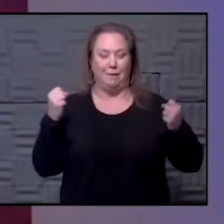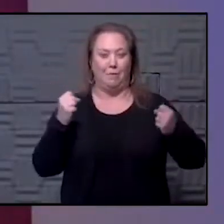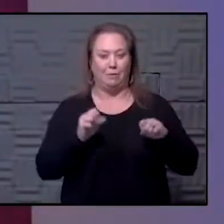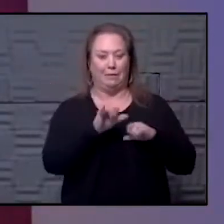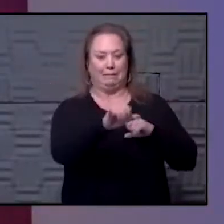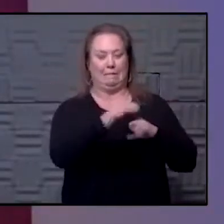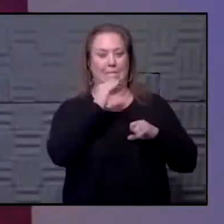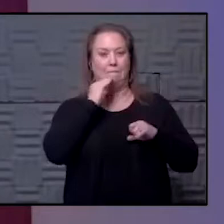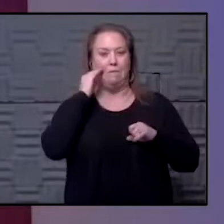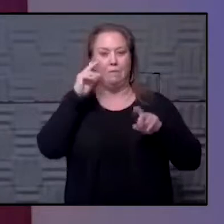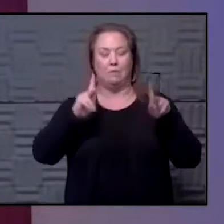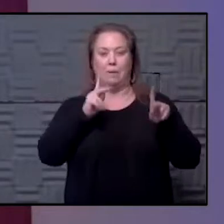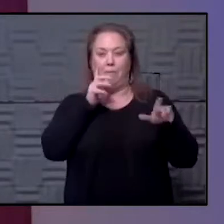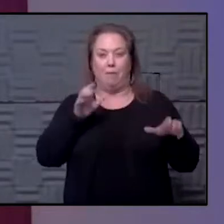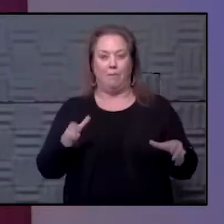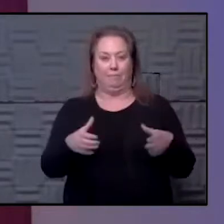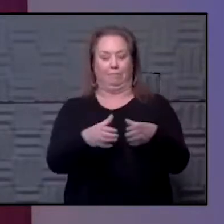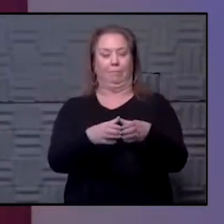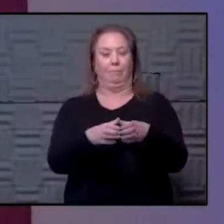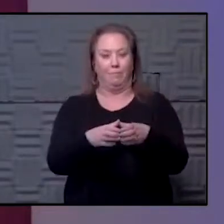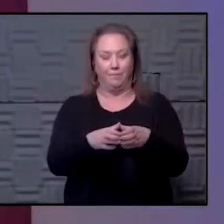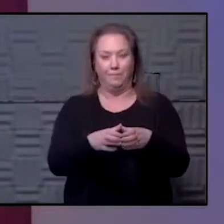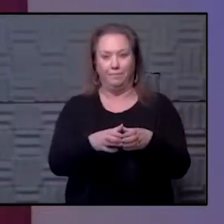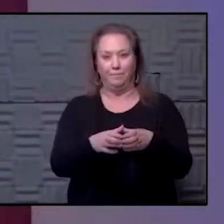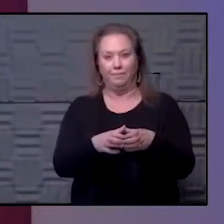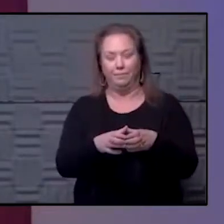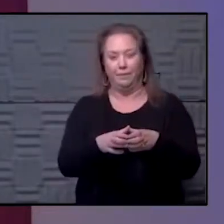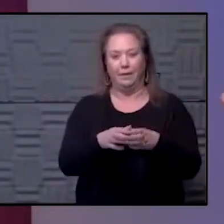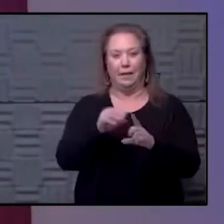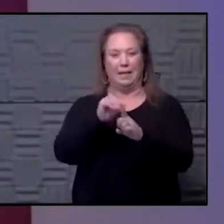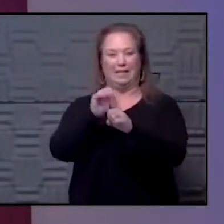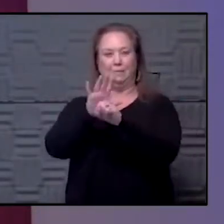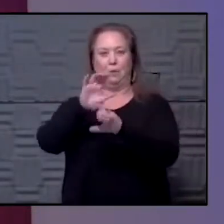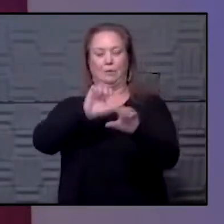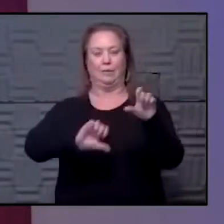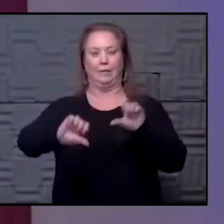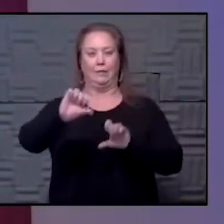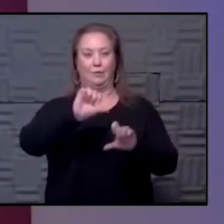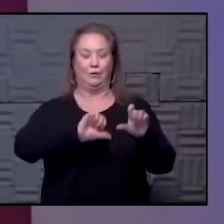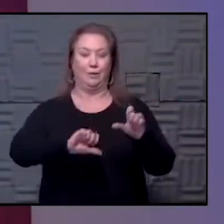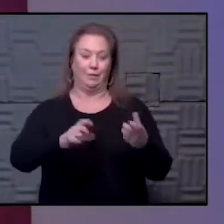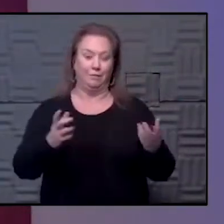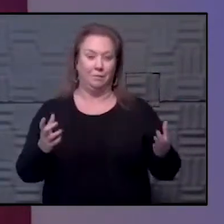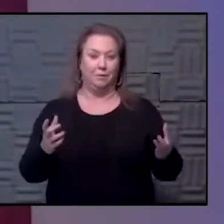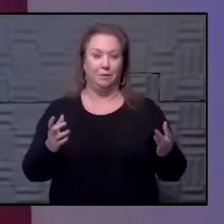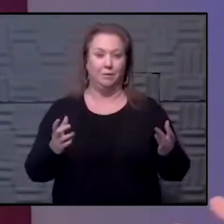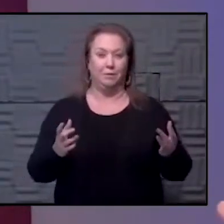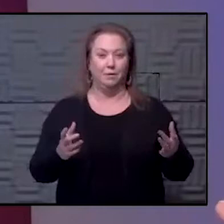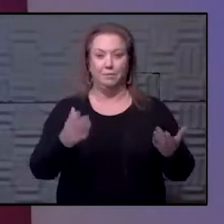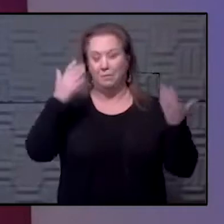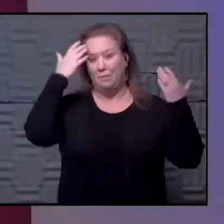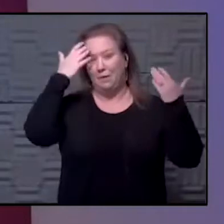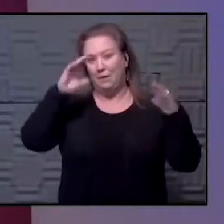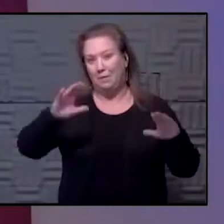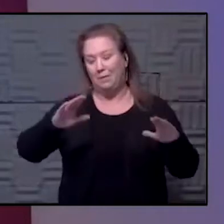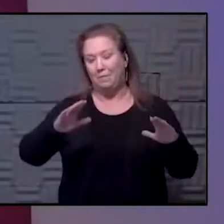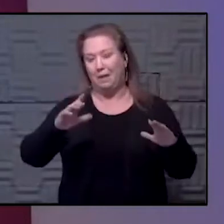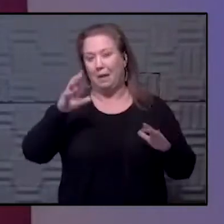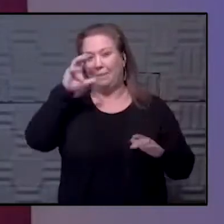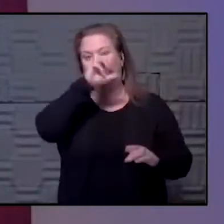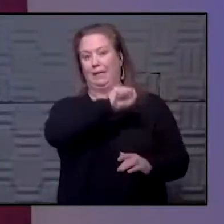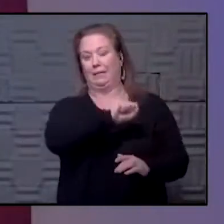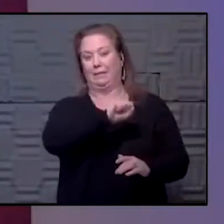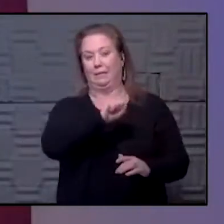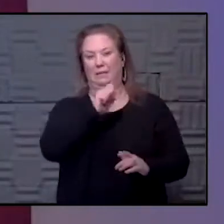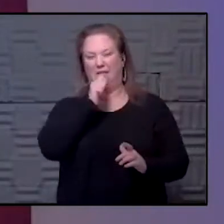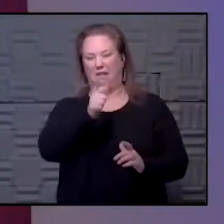folks haven't been gathering too much or exposing one another. So probably, we don't know, but probably not